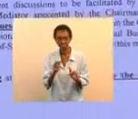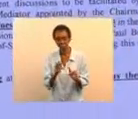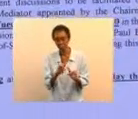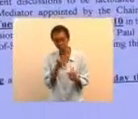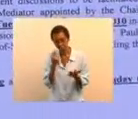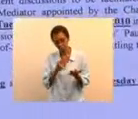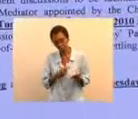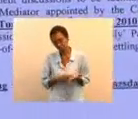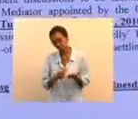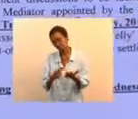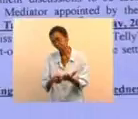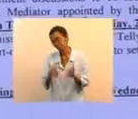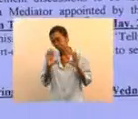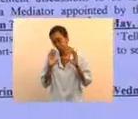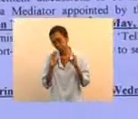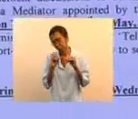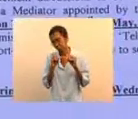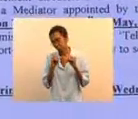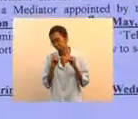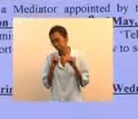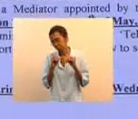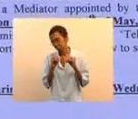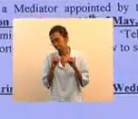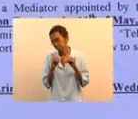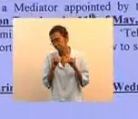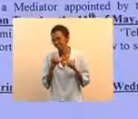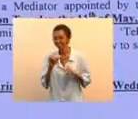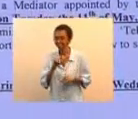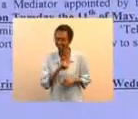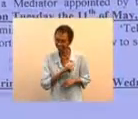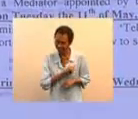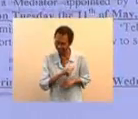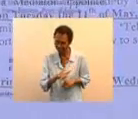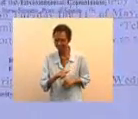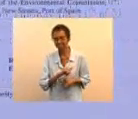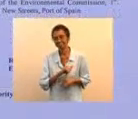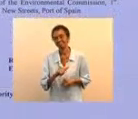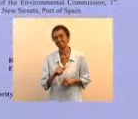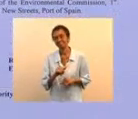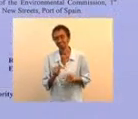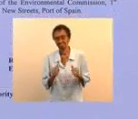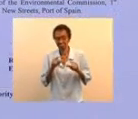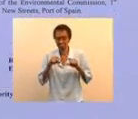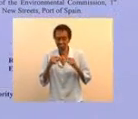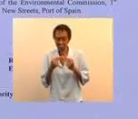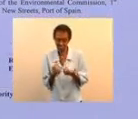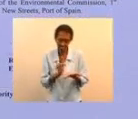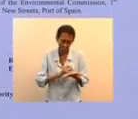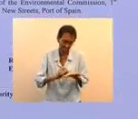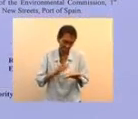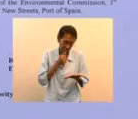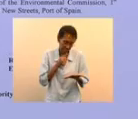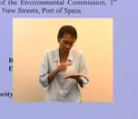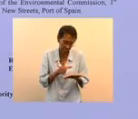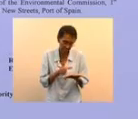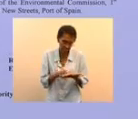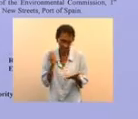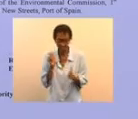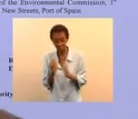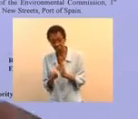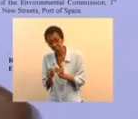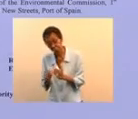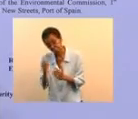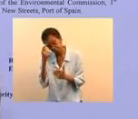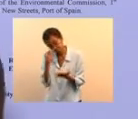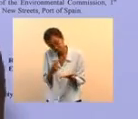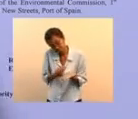mediation session. Similarly, where at any time after the commencement of the proceedings the parties have written